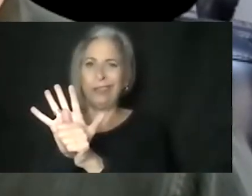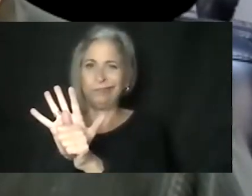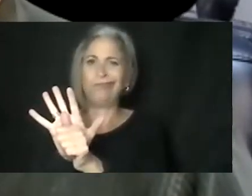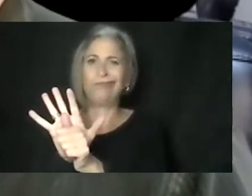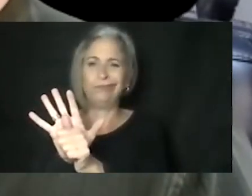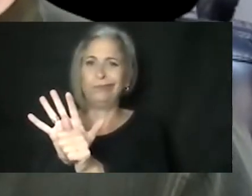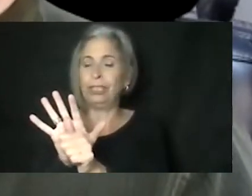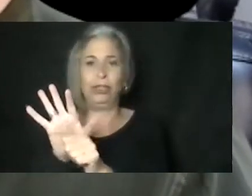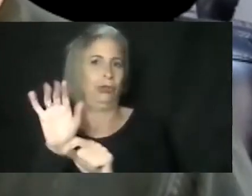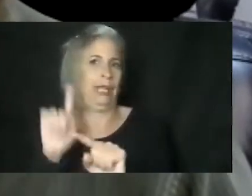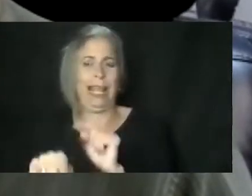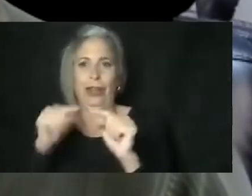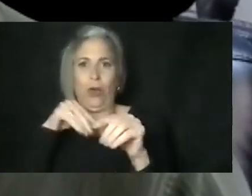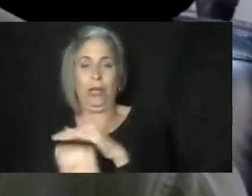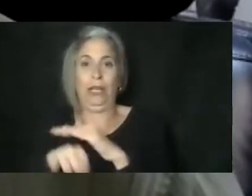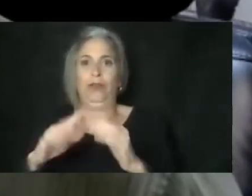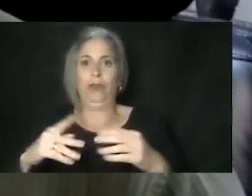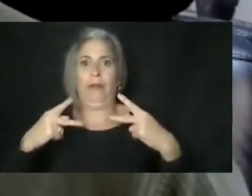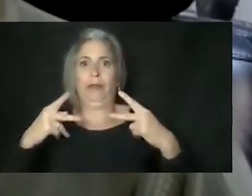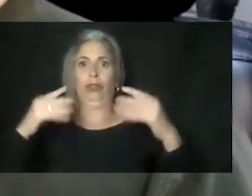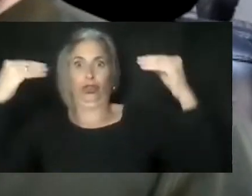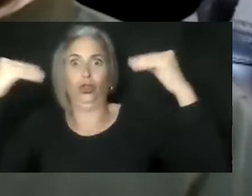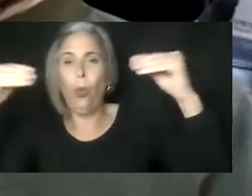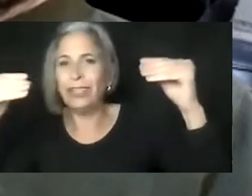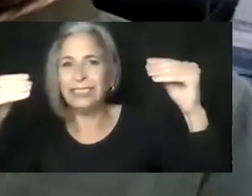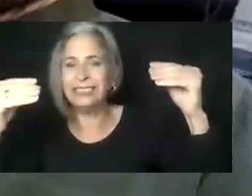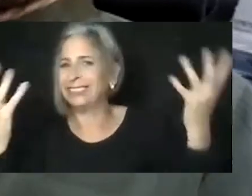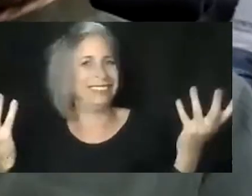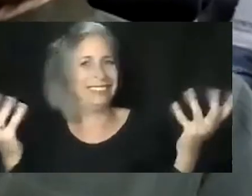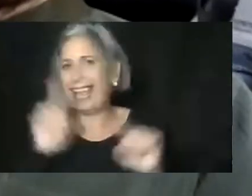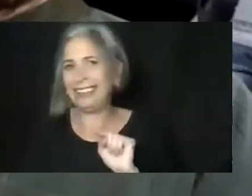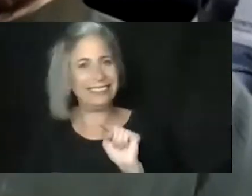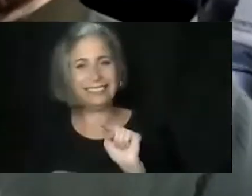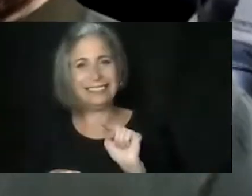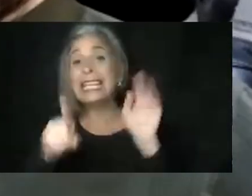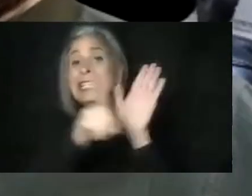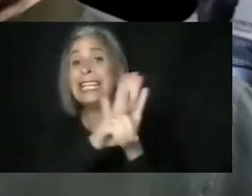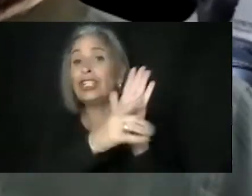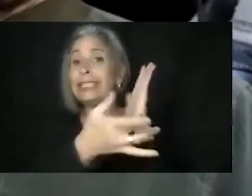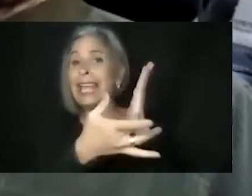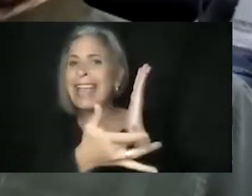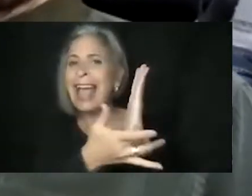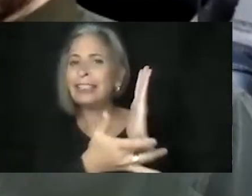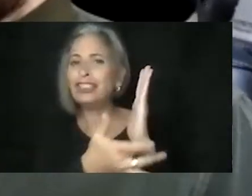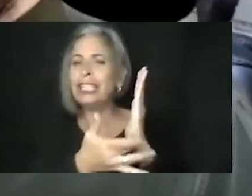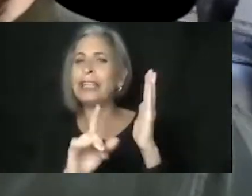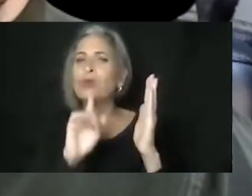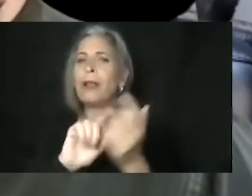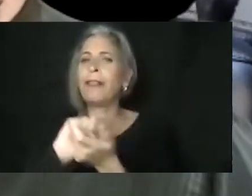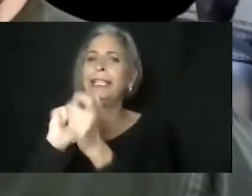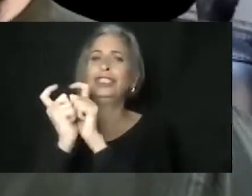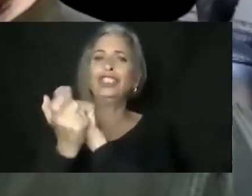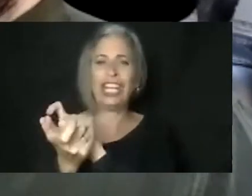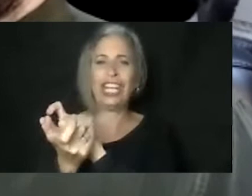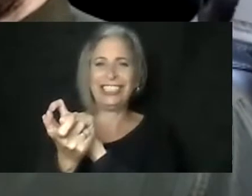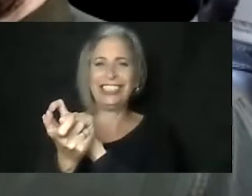no longer even go into physical stores to shop. So digital technology has changed